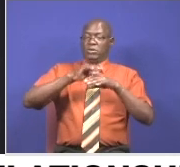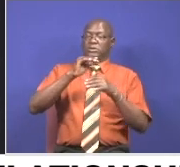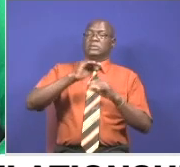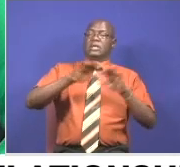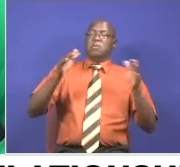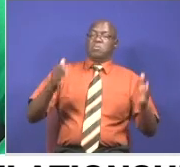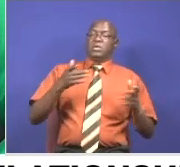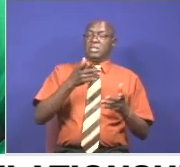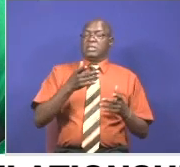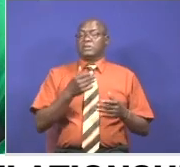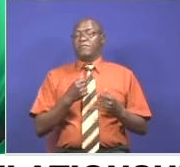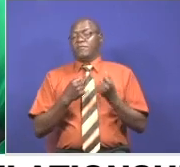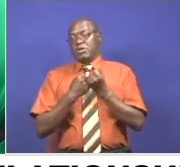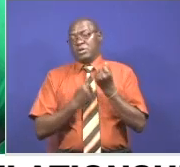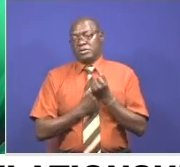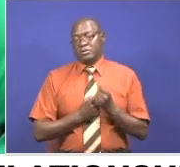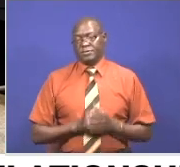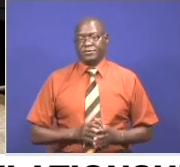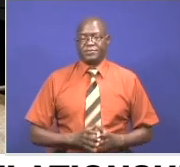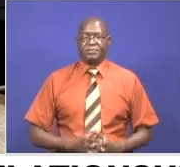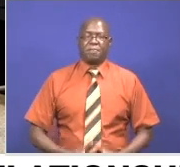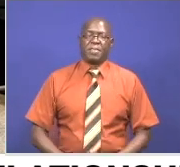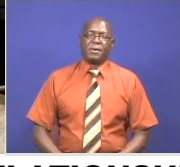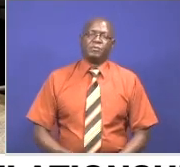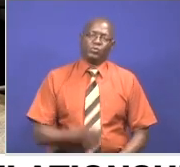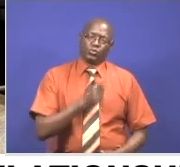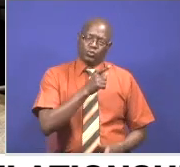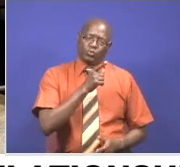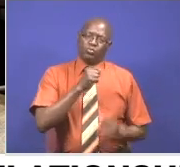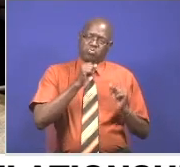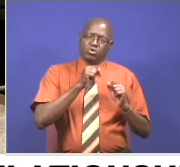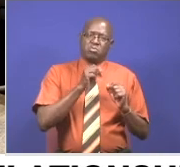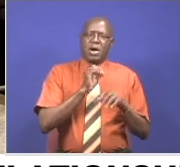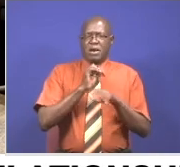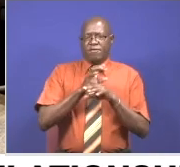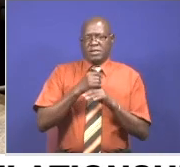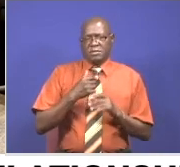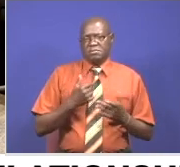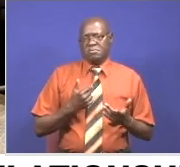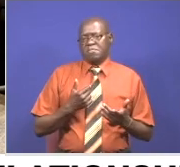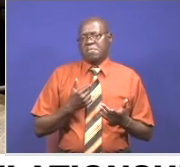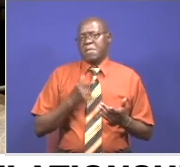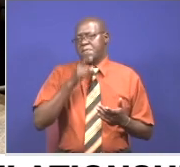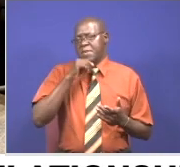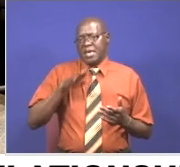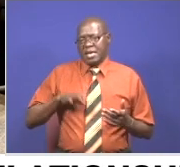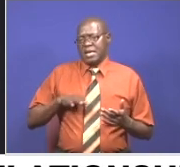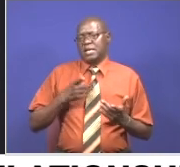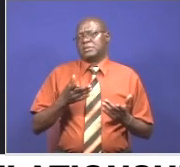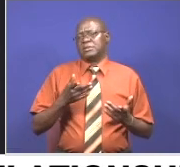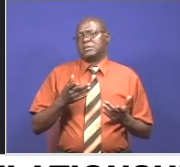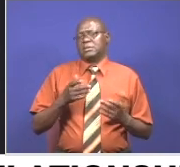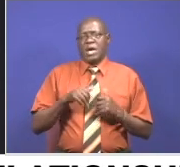those are foundations. What would you advise maybe a young person or even parents